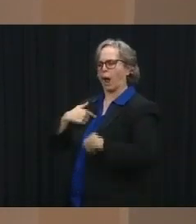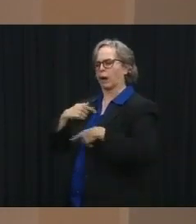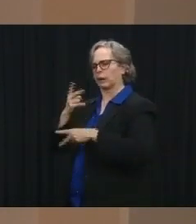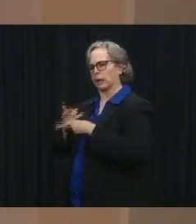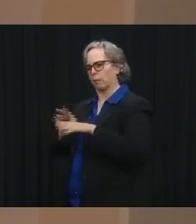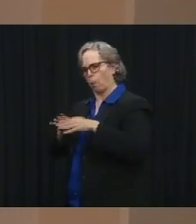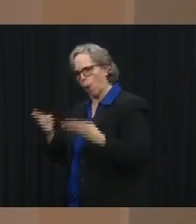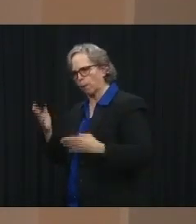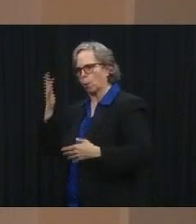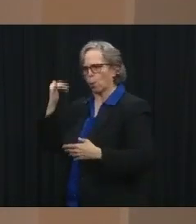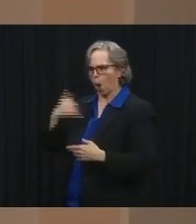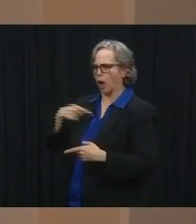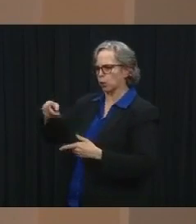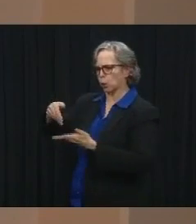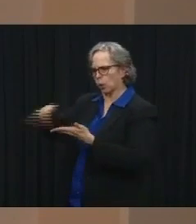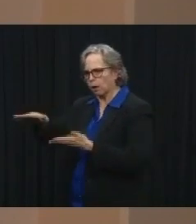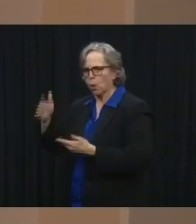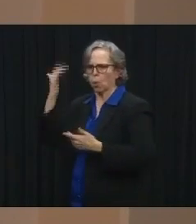because